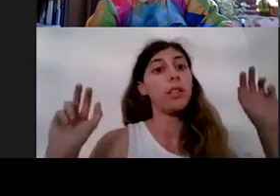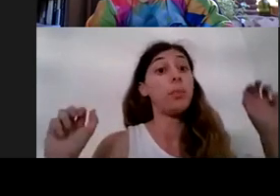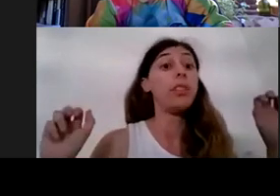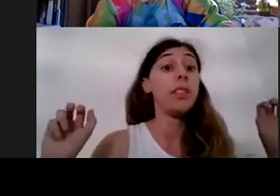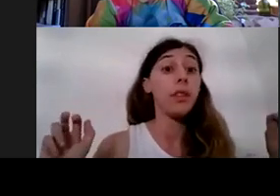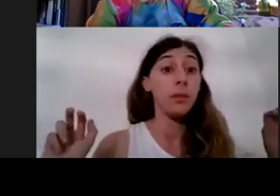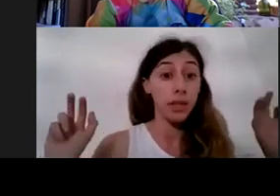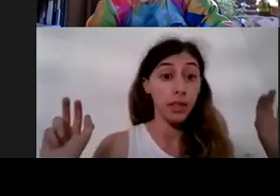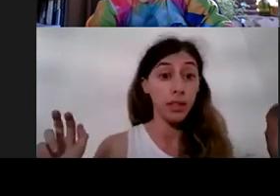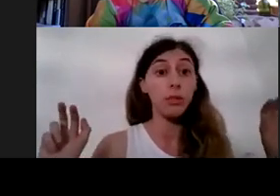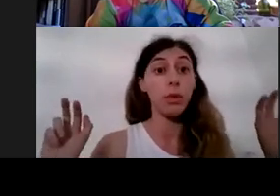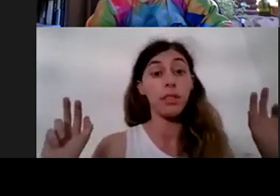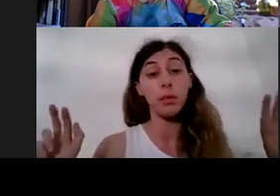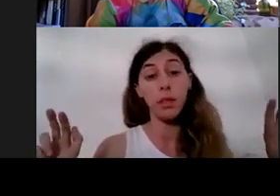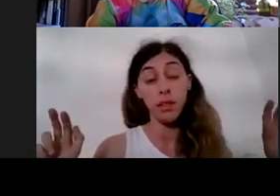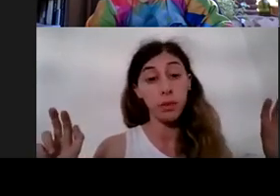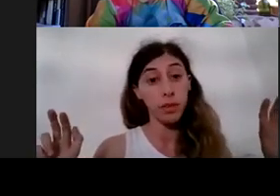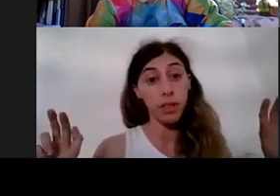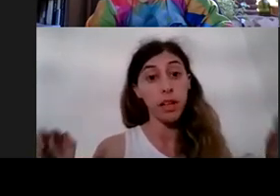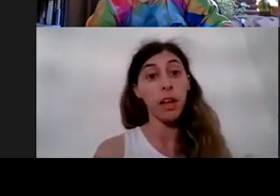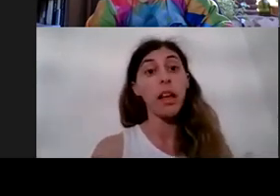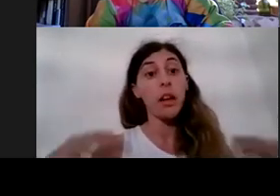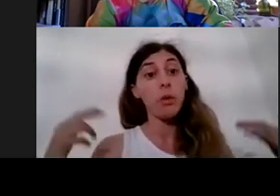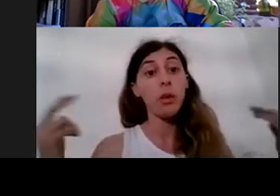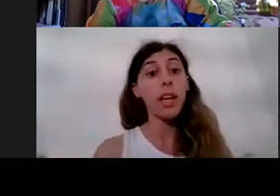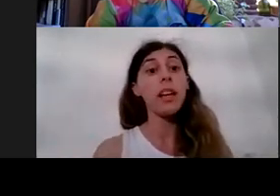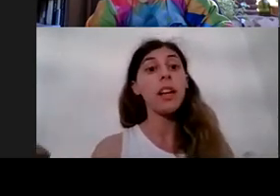let's say that surgeons do not